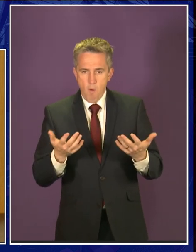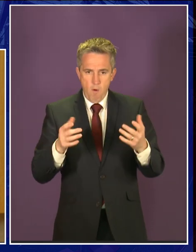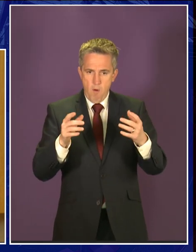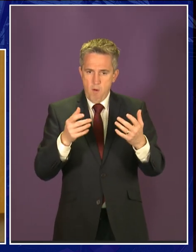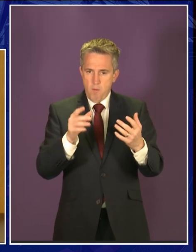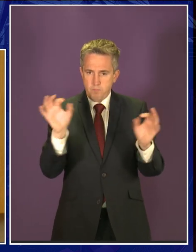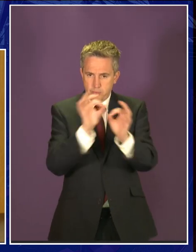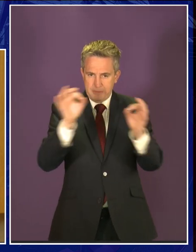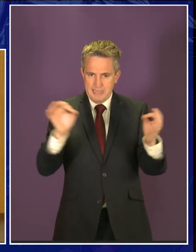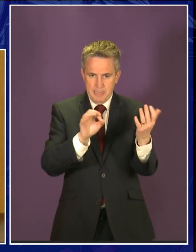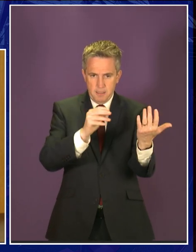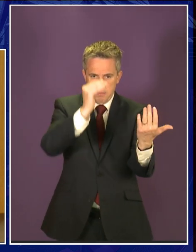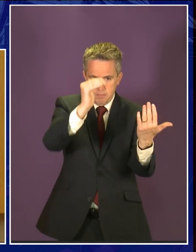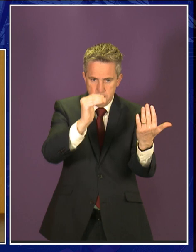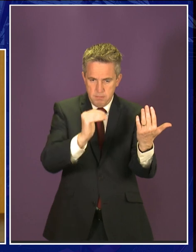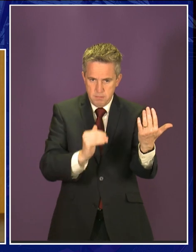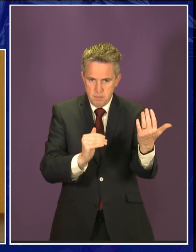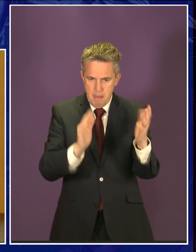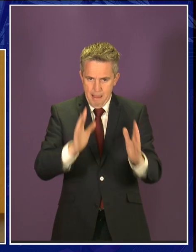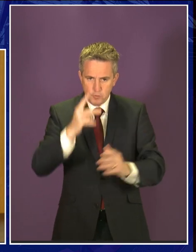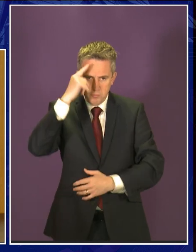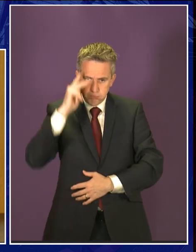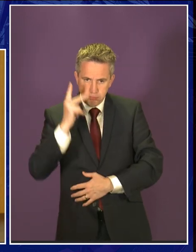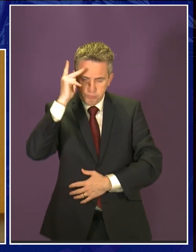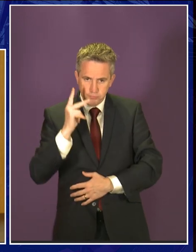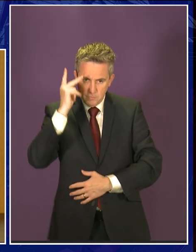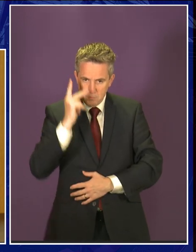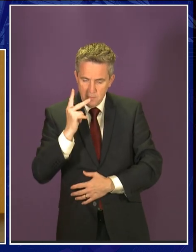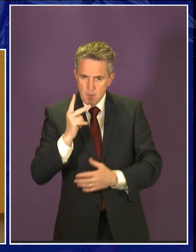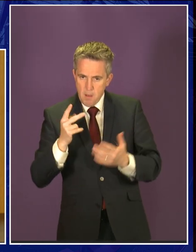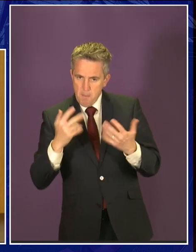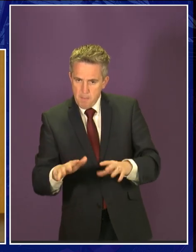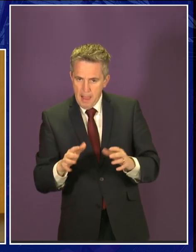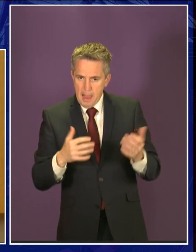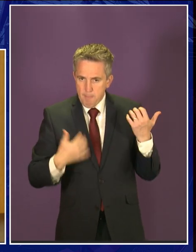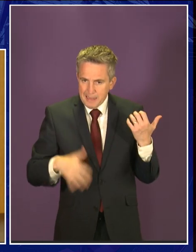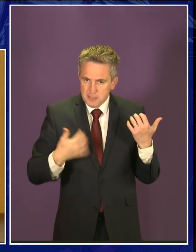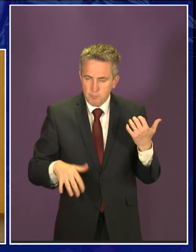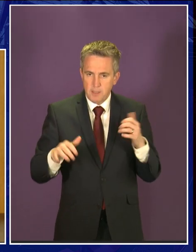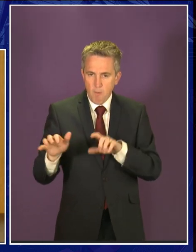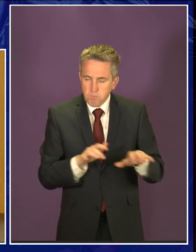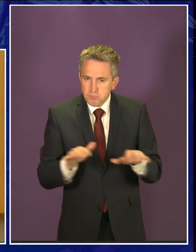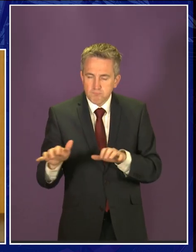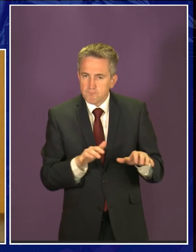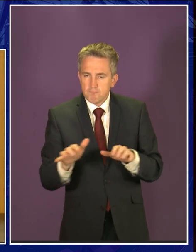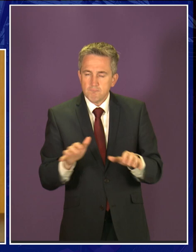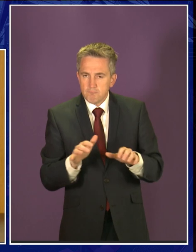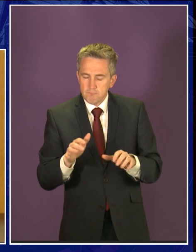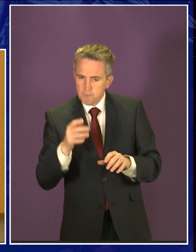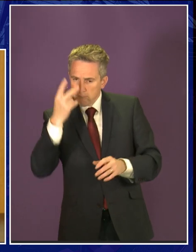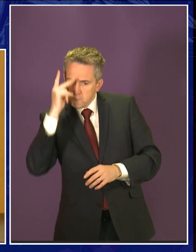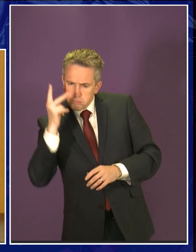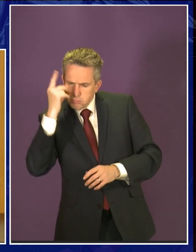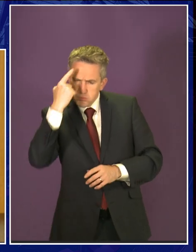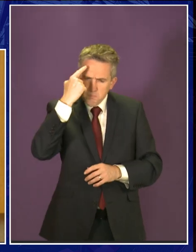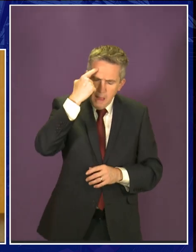abstract symbols and having to translate them into meaningful sound by adjusting fine finger movement on an instrument. Listening and making